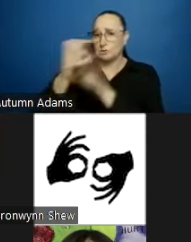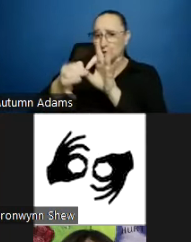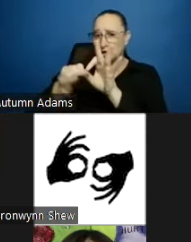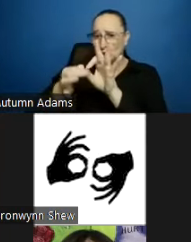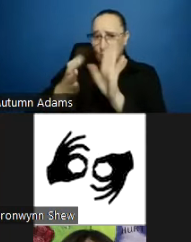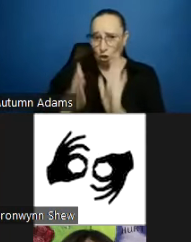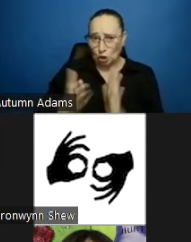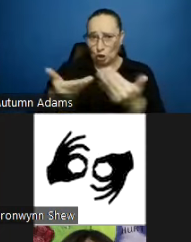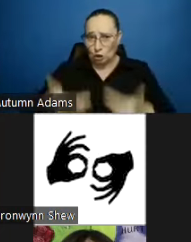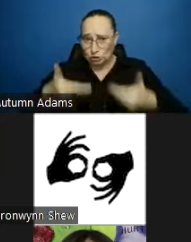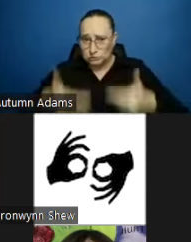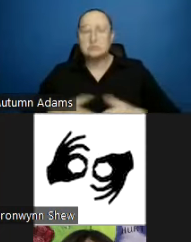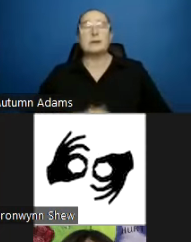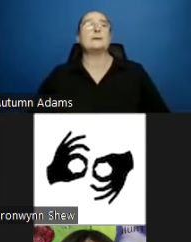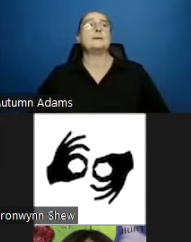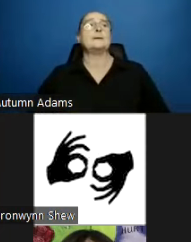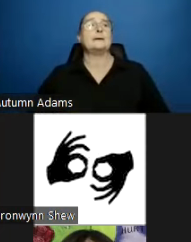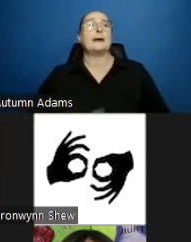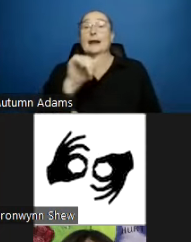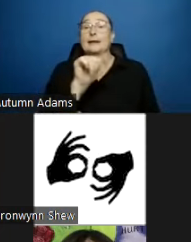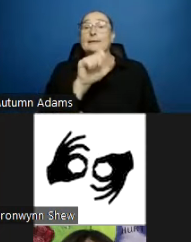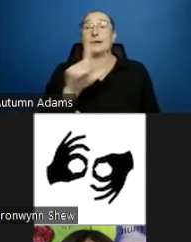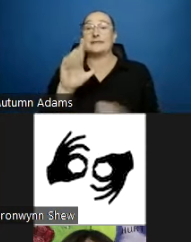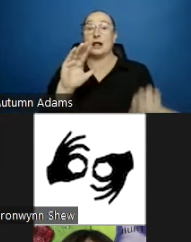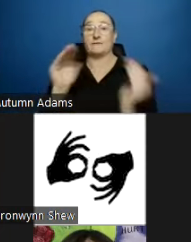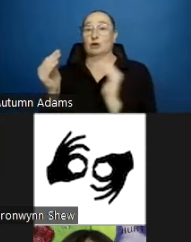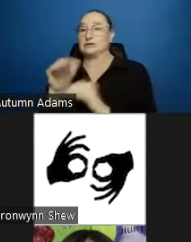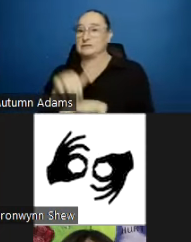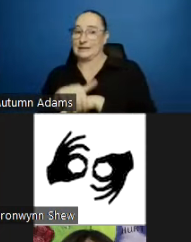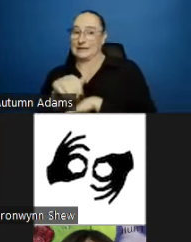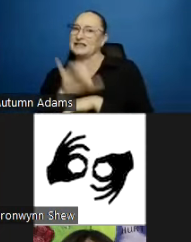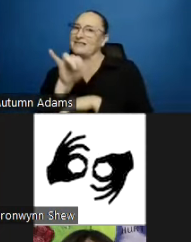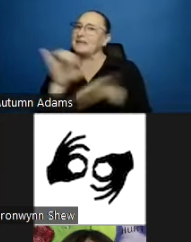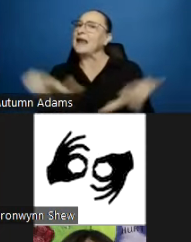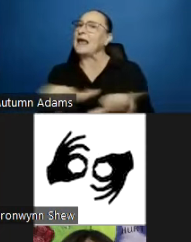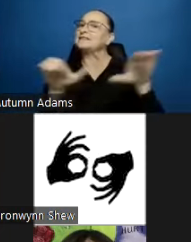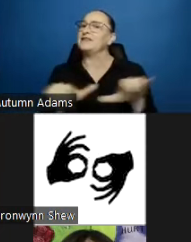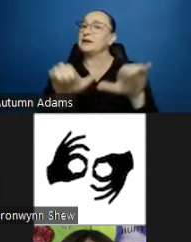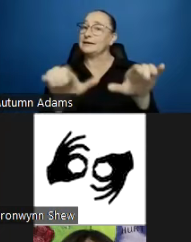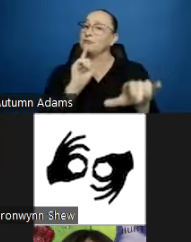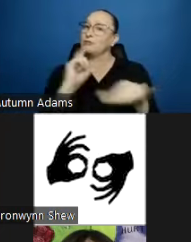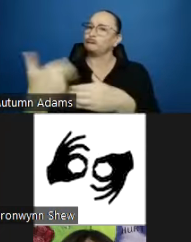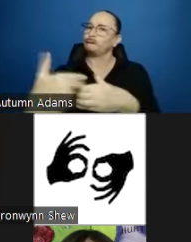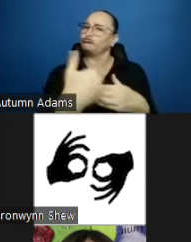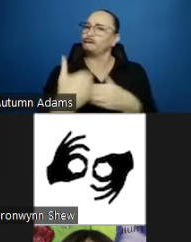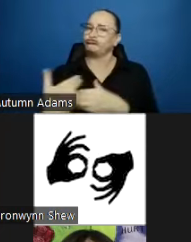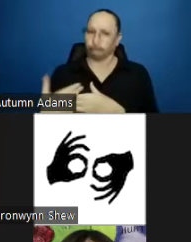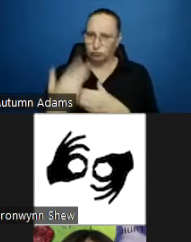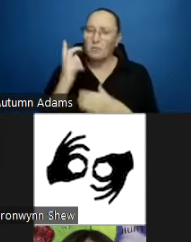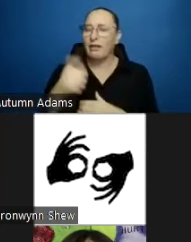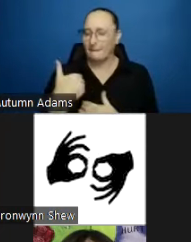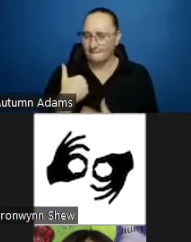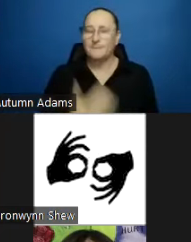then ASL versus English, which is an activity, which is super fun. I'm going to have you guys participate in. And